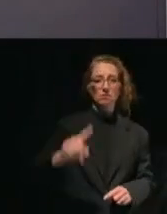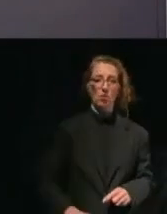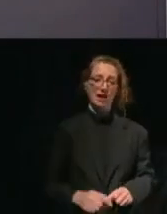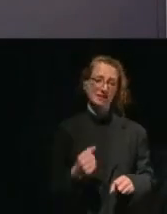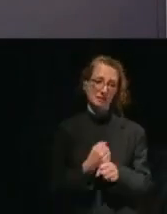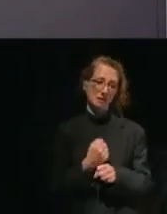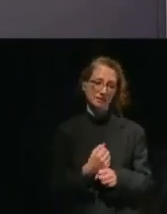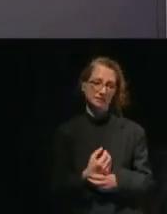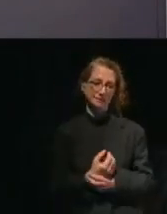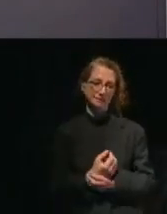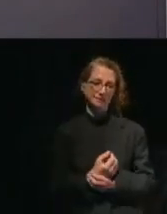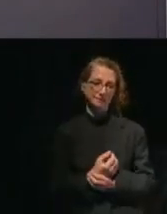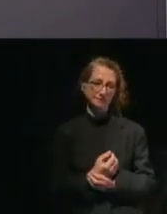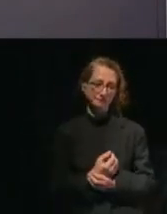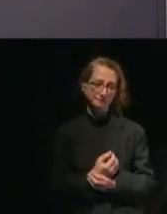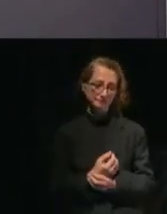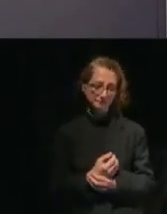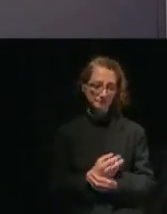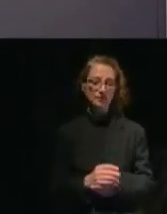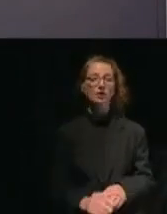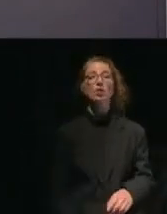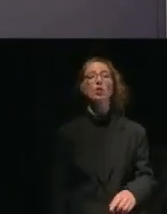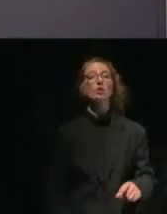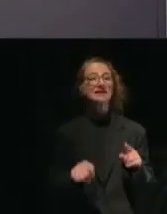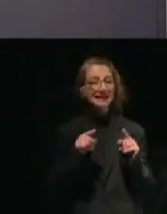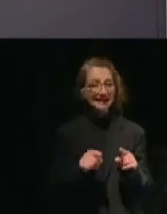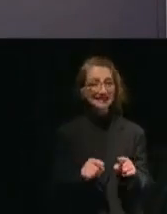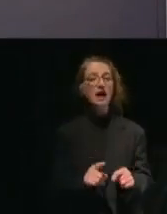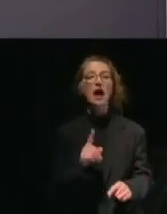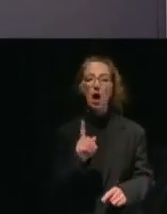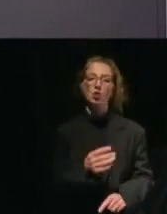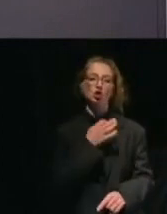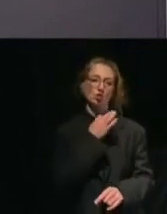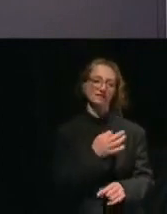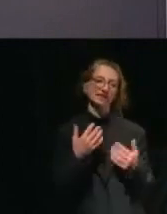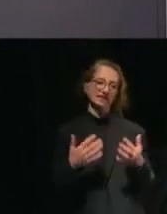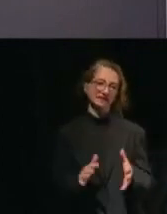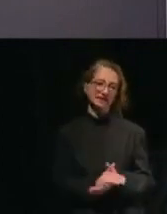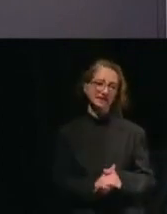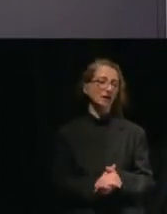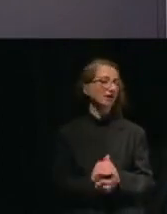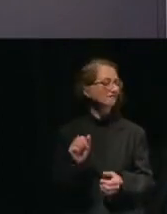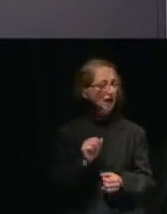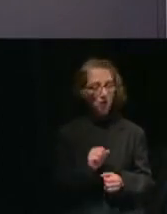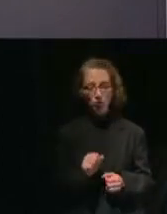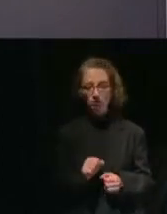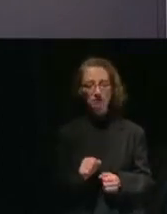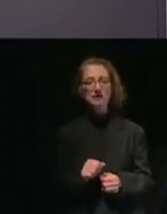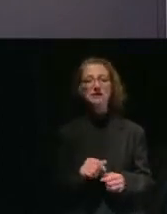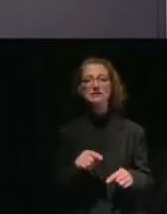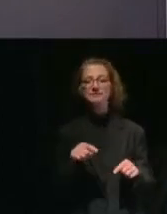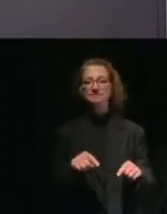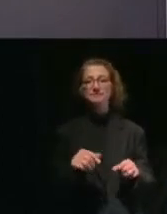And this was also absolutely necessary in order to be able to display the diversity.